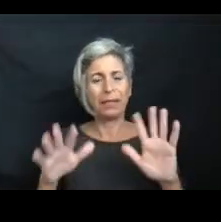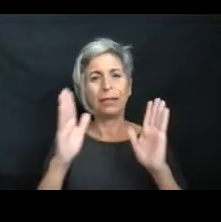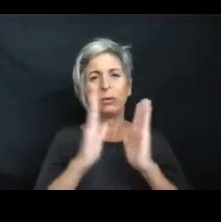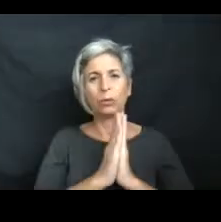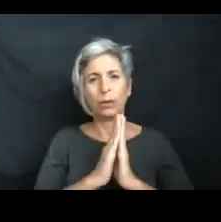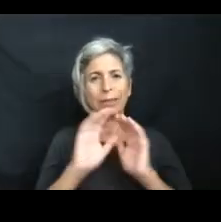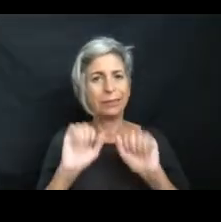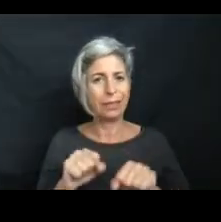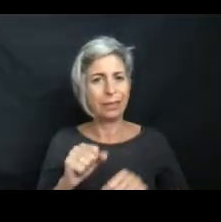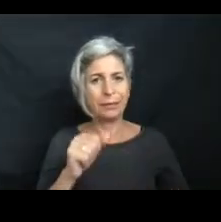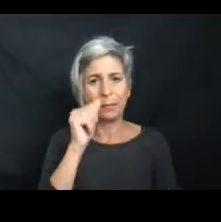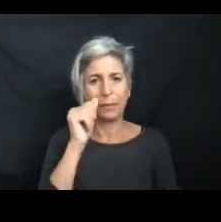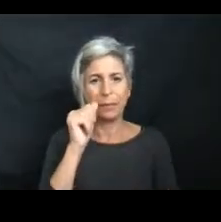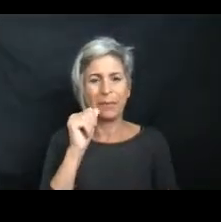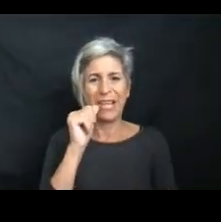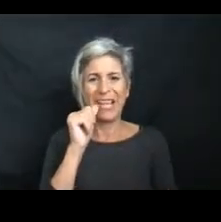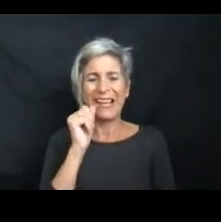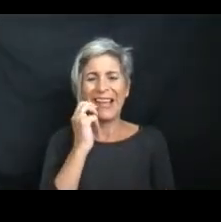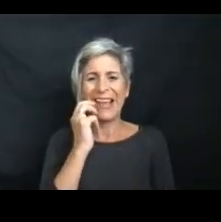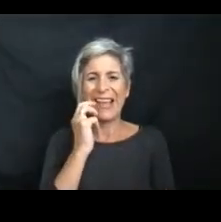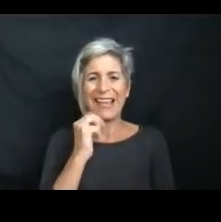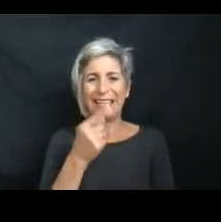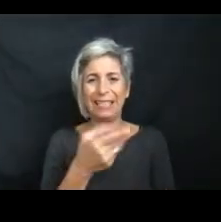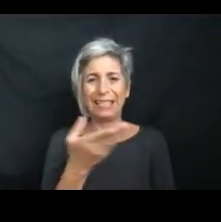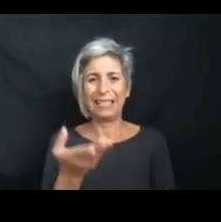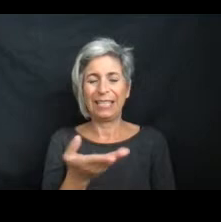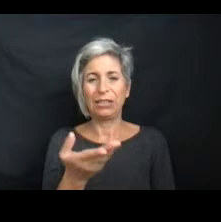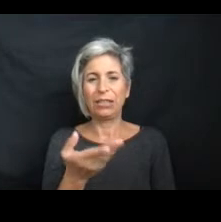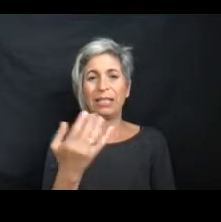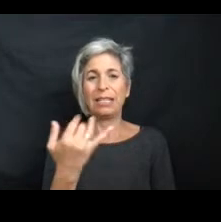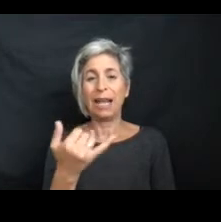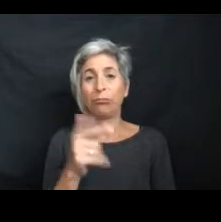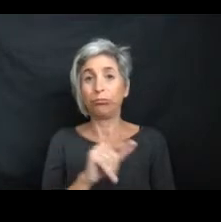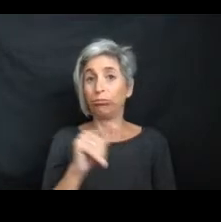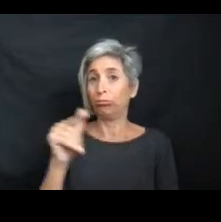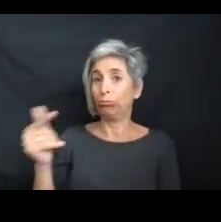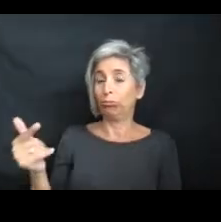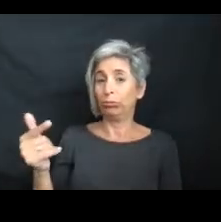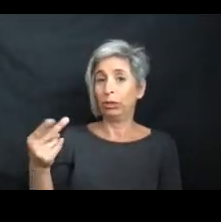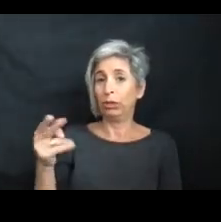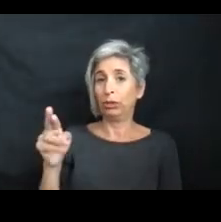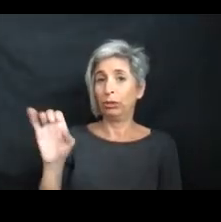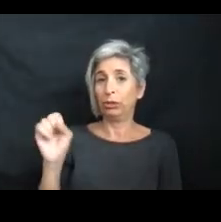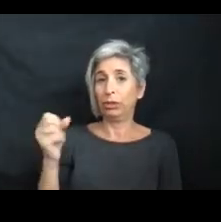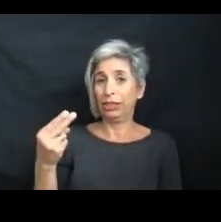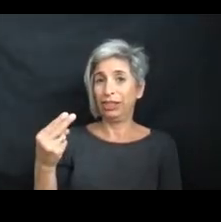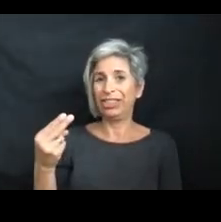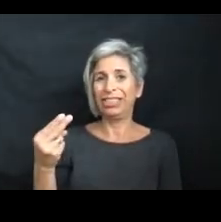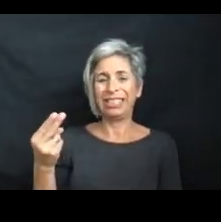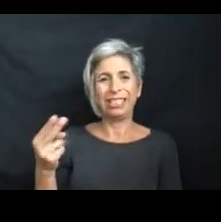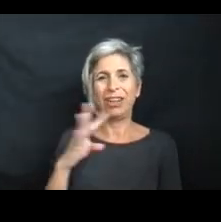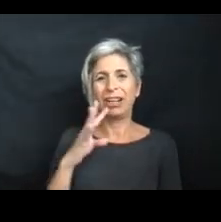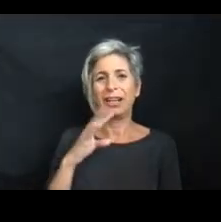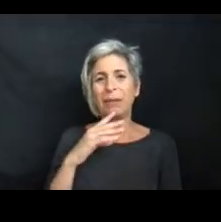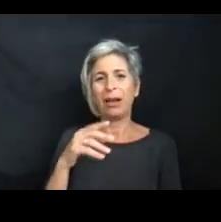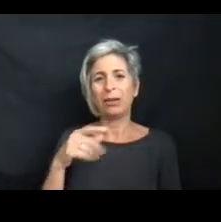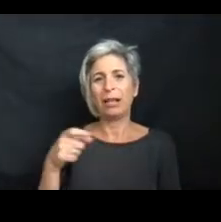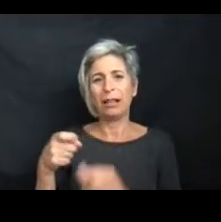request. Okay, so from here, I need to pass this off to Harish, and so he can get into electronic plan